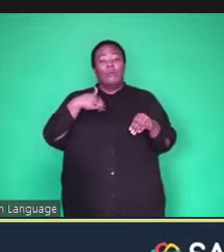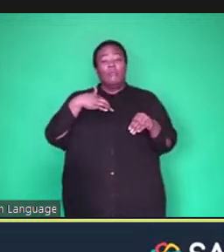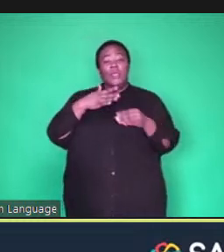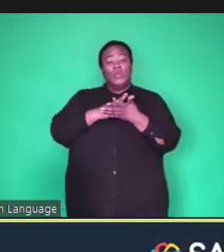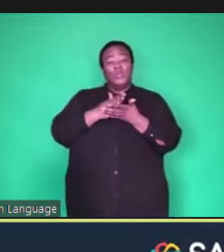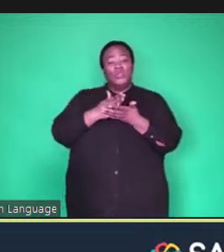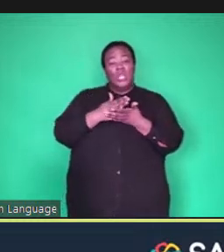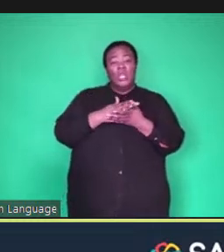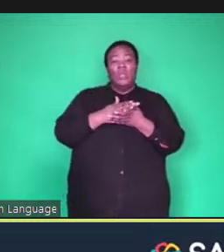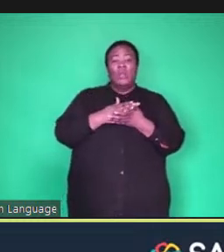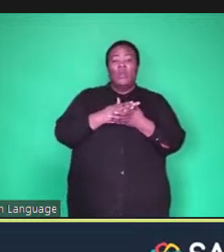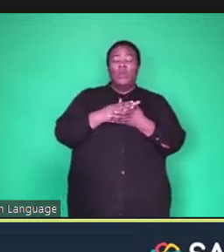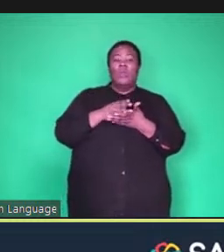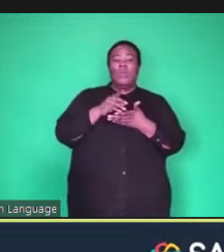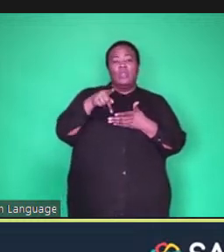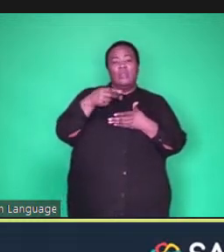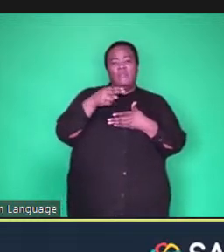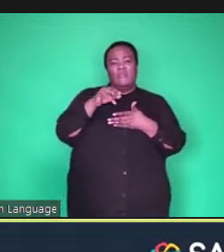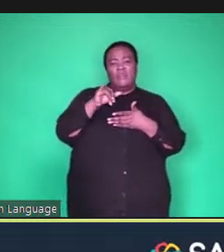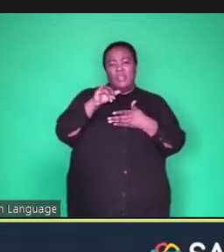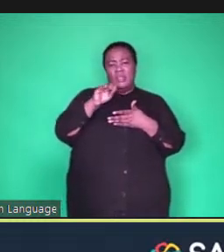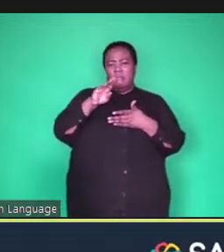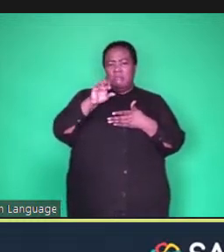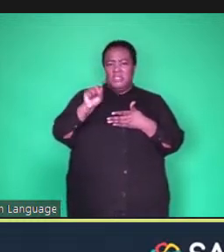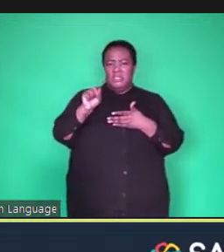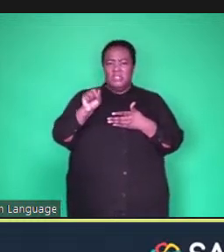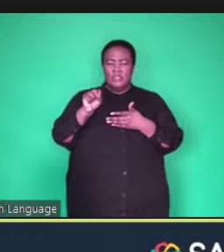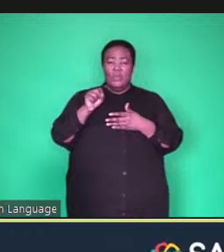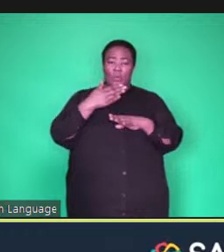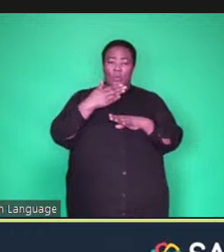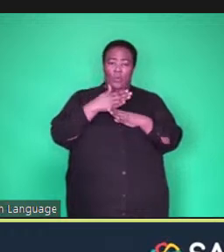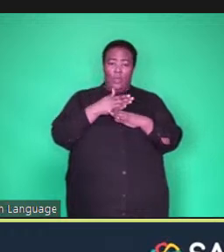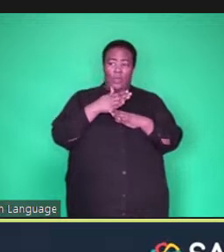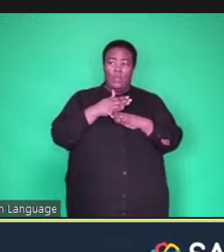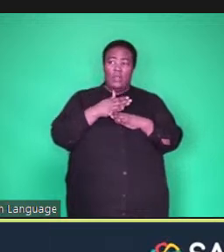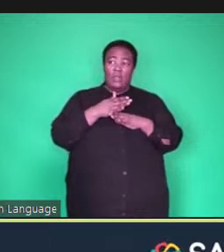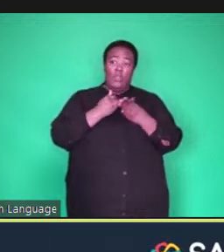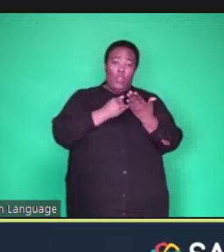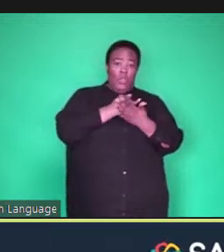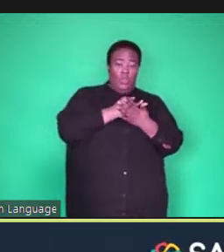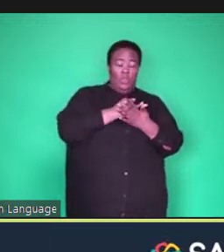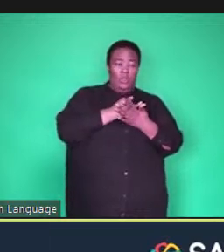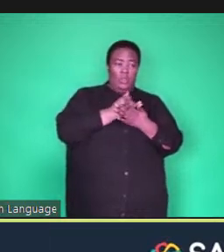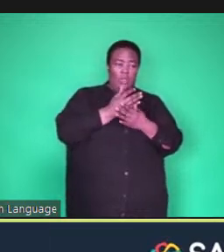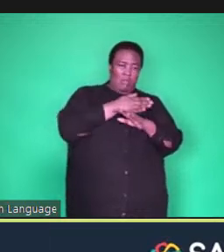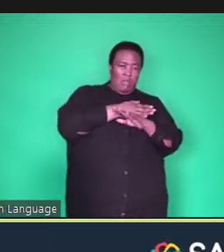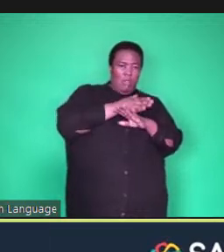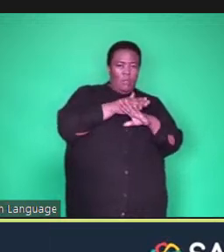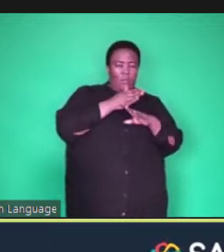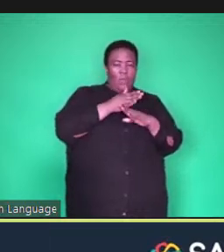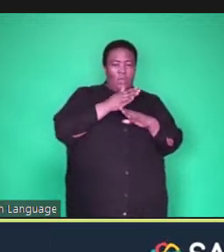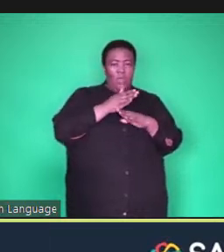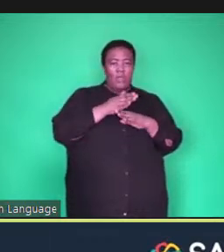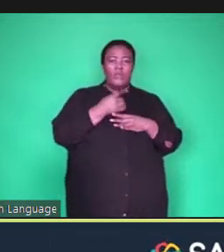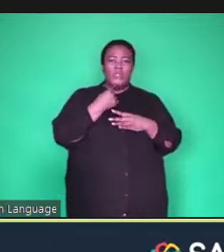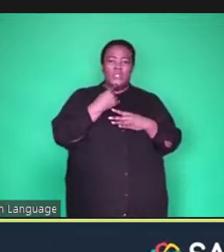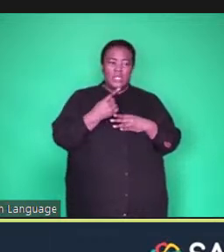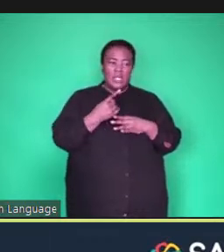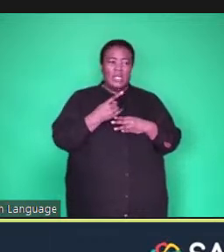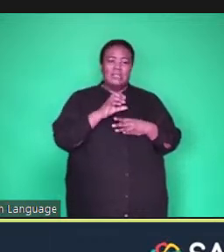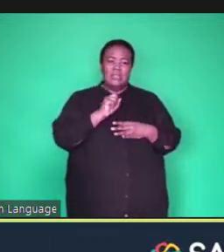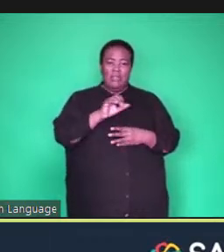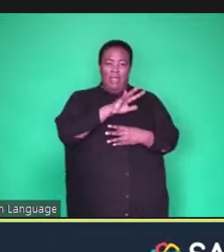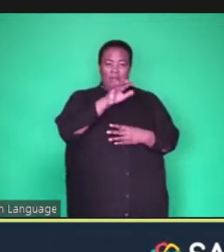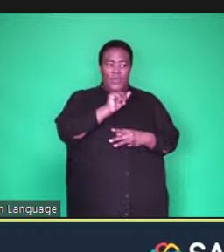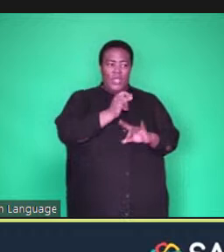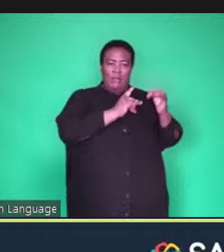urban projections. But also, and Philippe's earlier work taught me this, South African urbanization was very delayed, and that